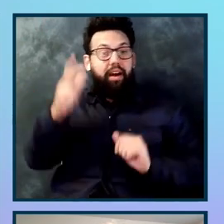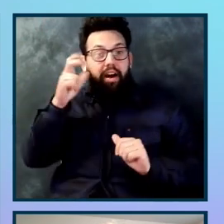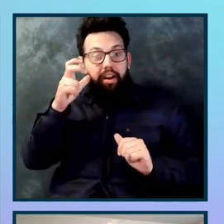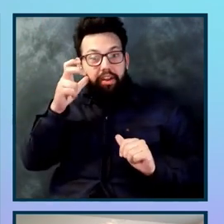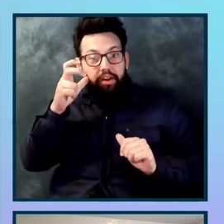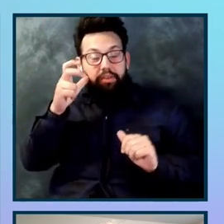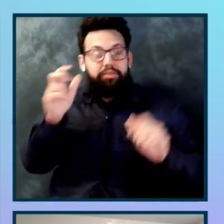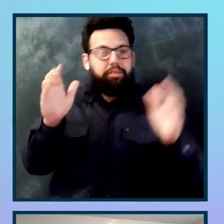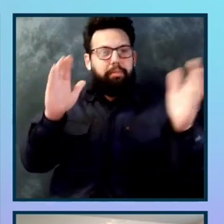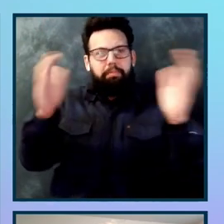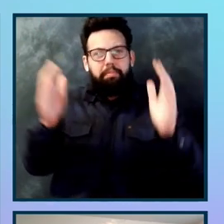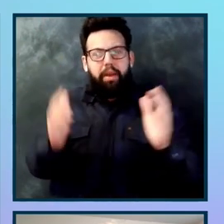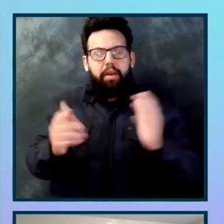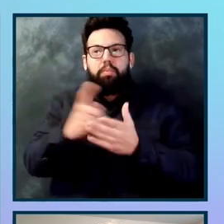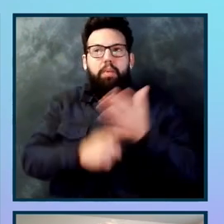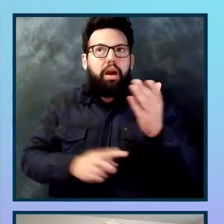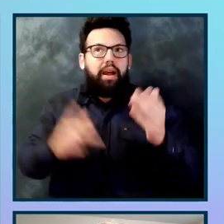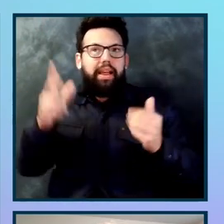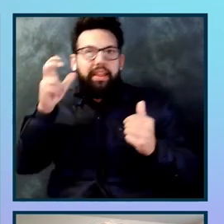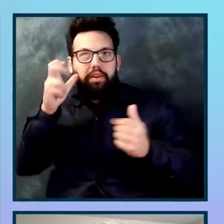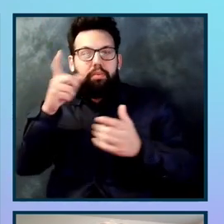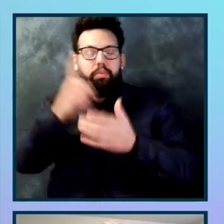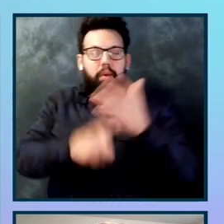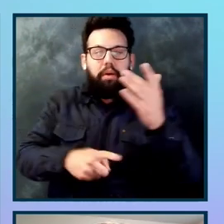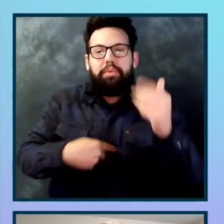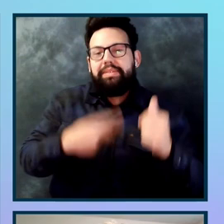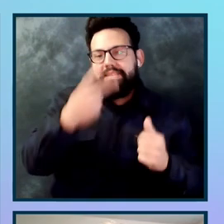what visually is showing up on the page.